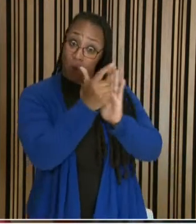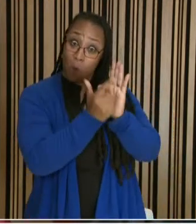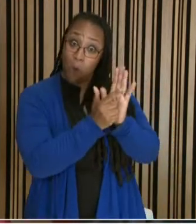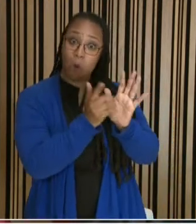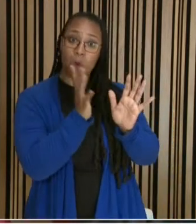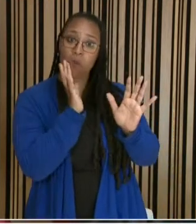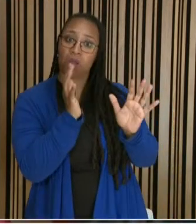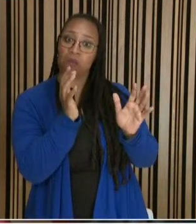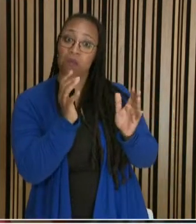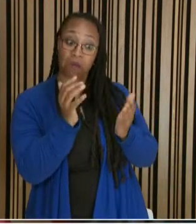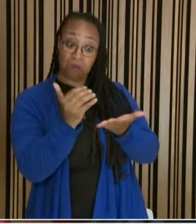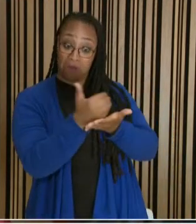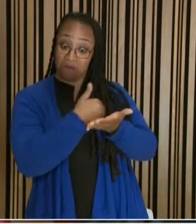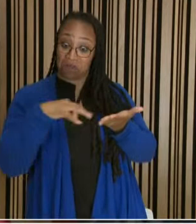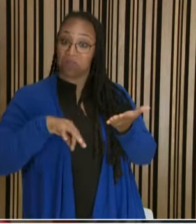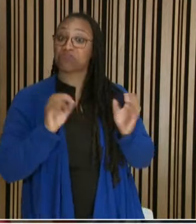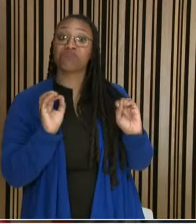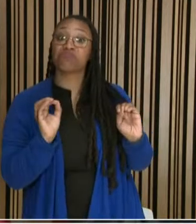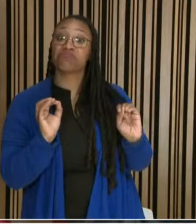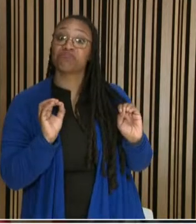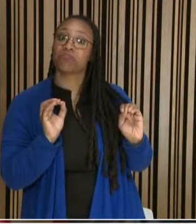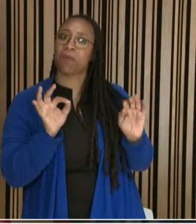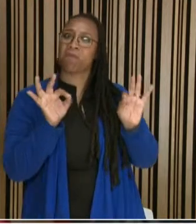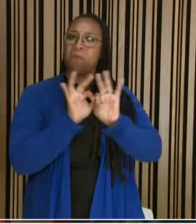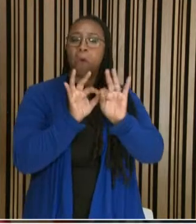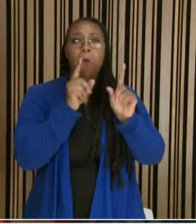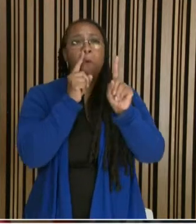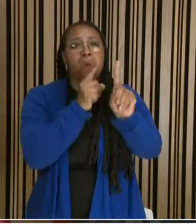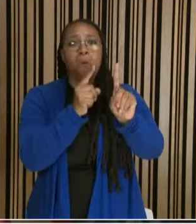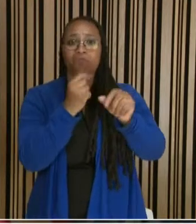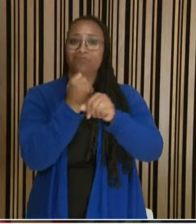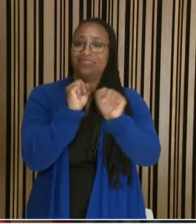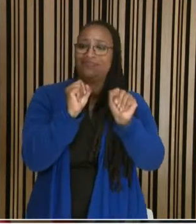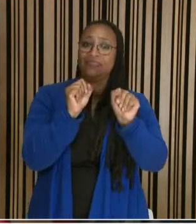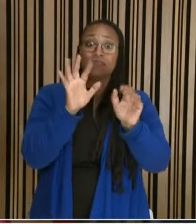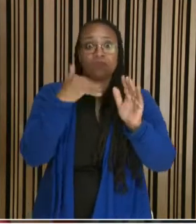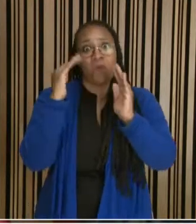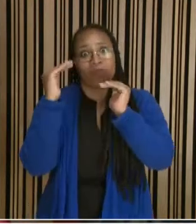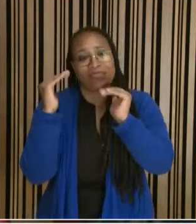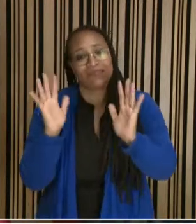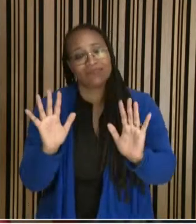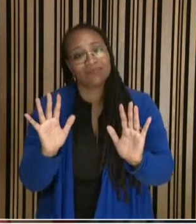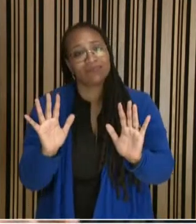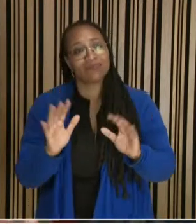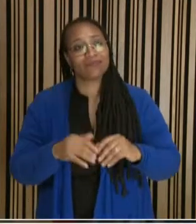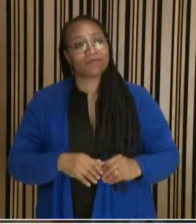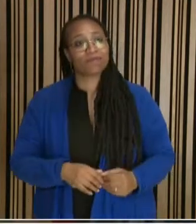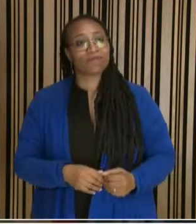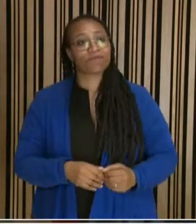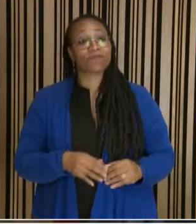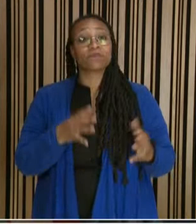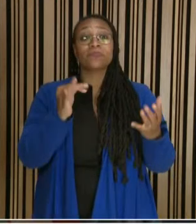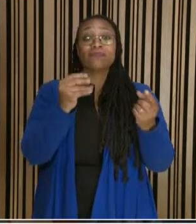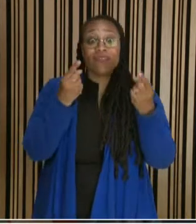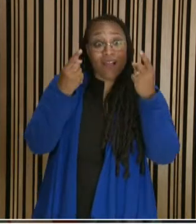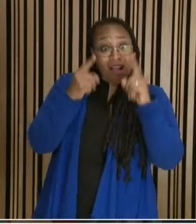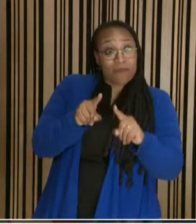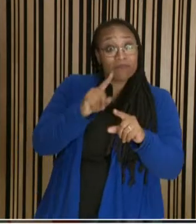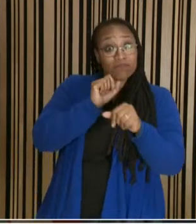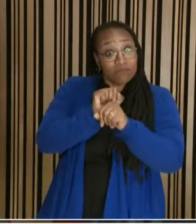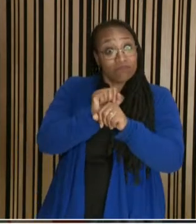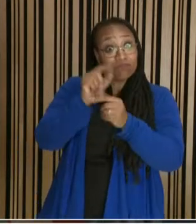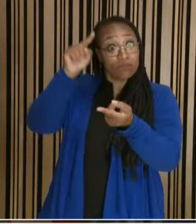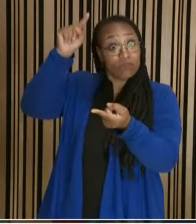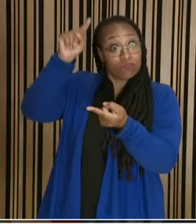across the district more safely. And if that is realized, then we'll also realize reductions in revenue